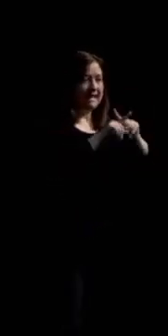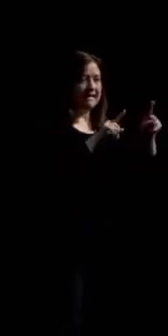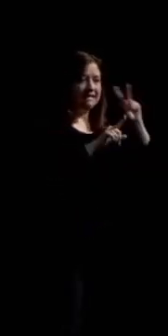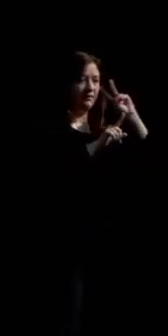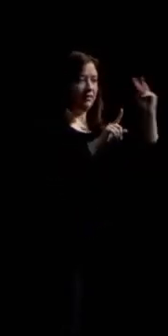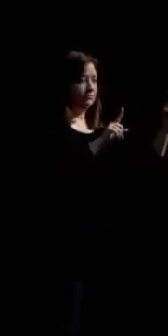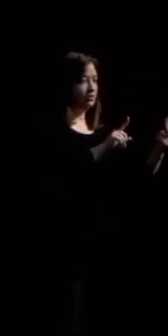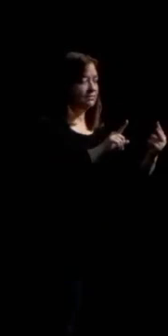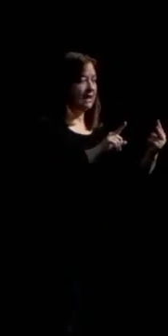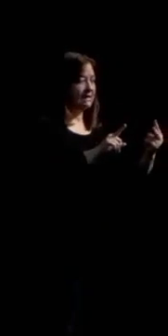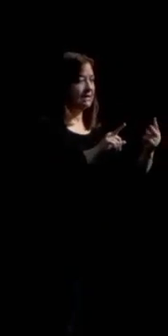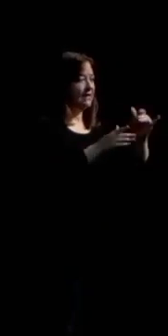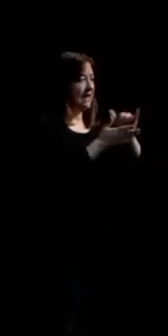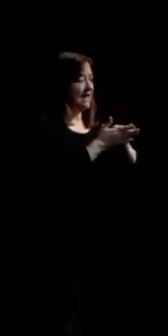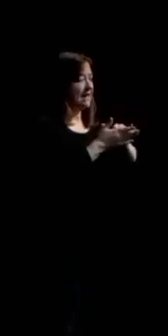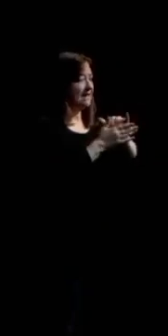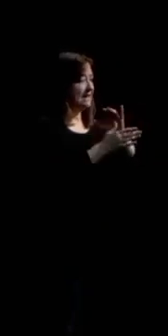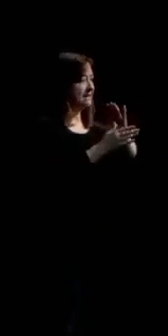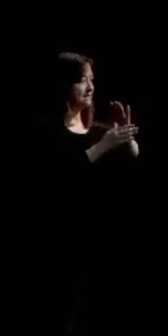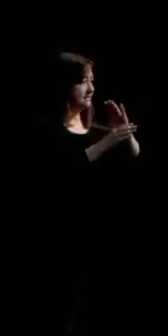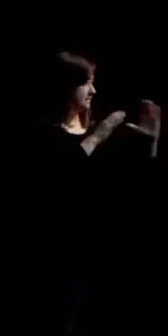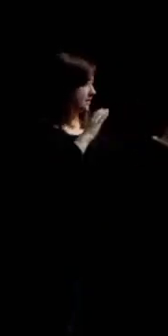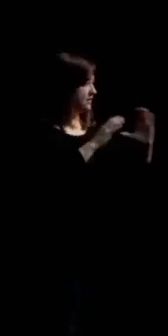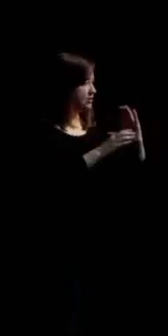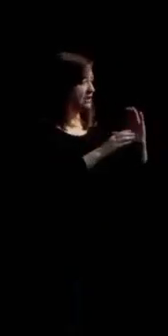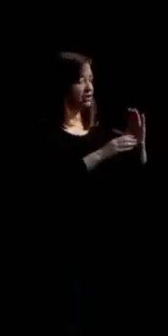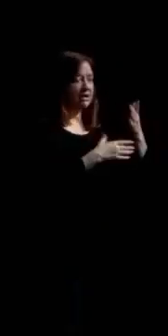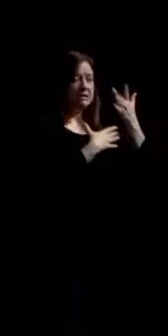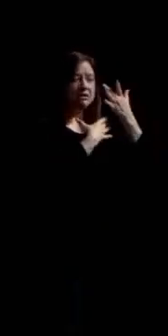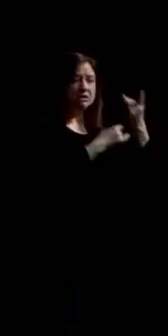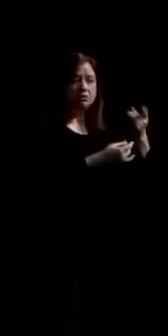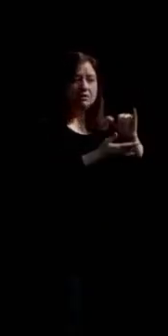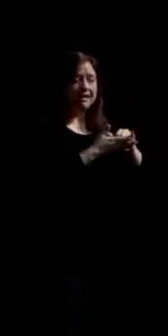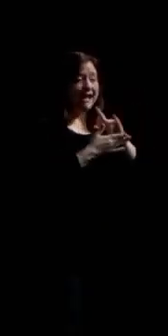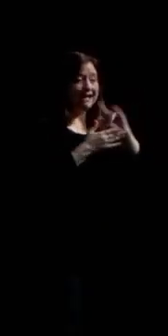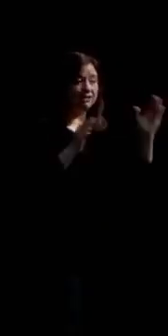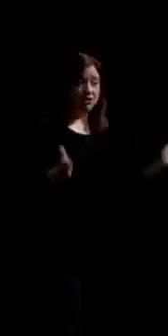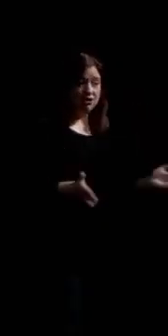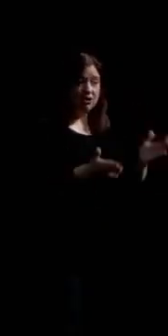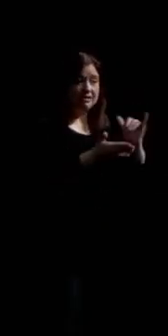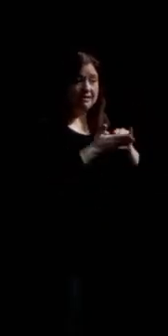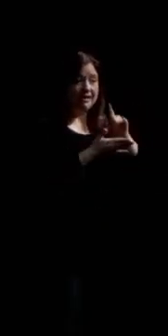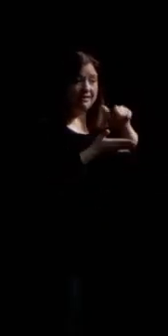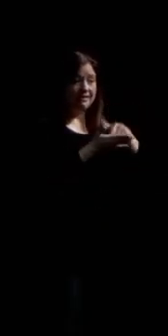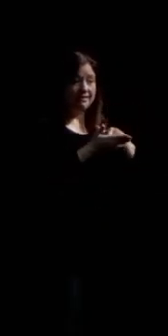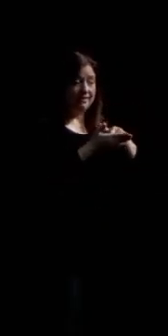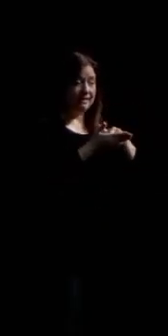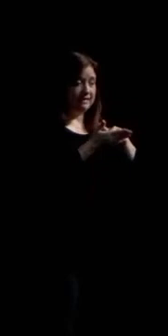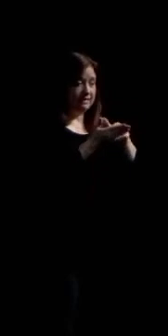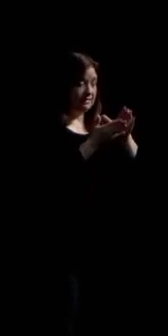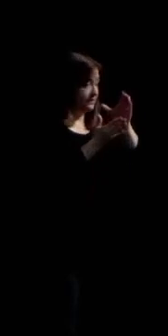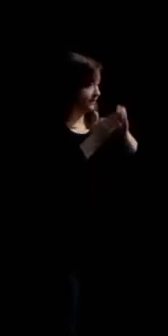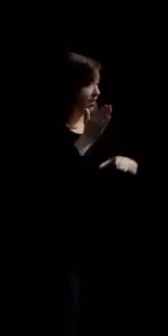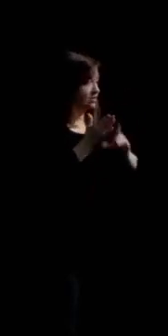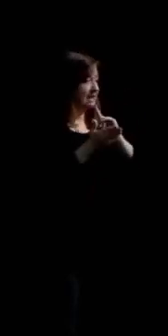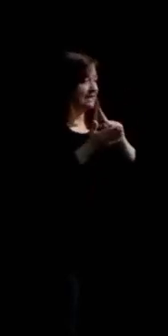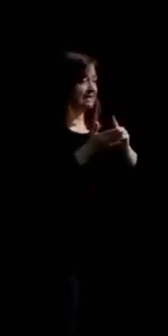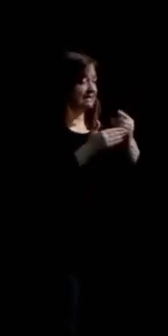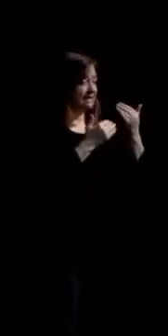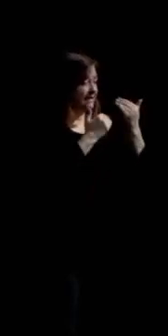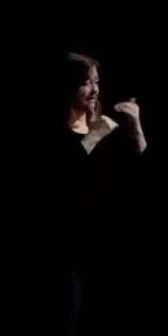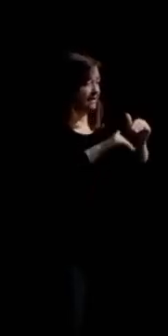different approach in this context. And it's interesting, I suggest that this passage here is the